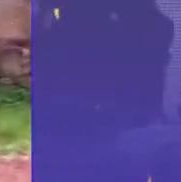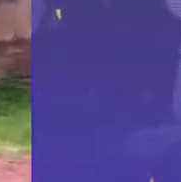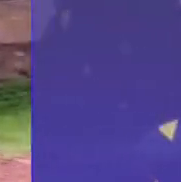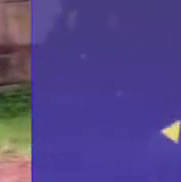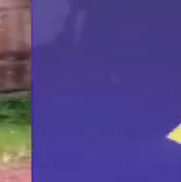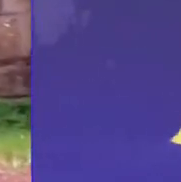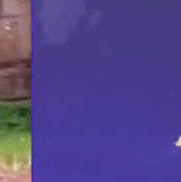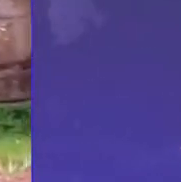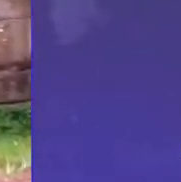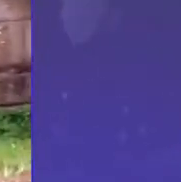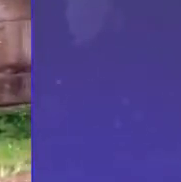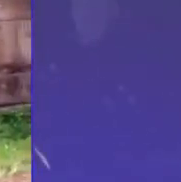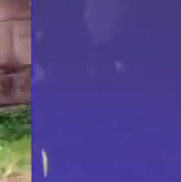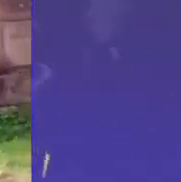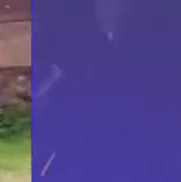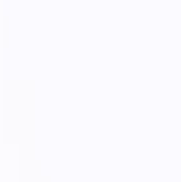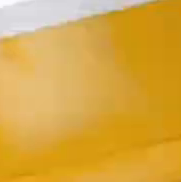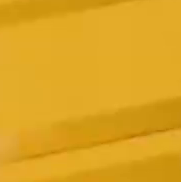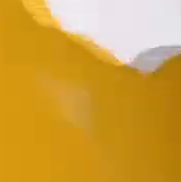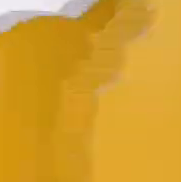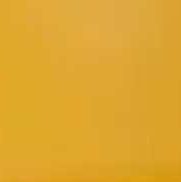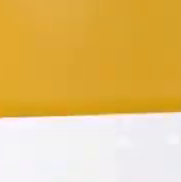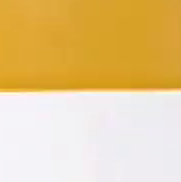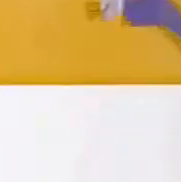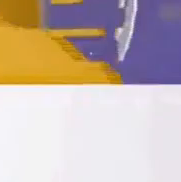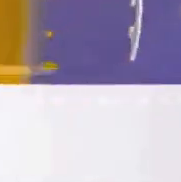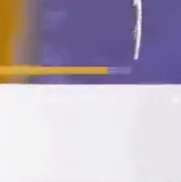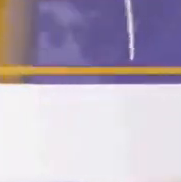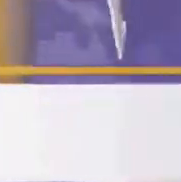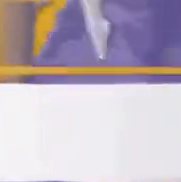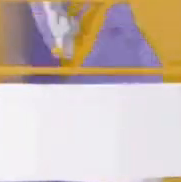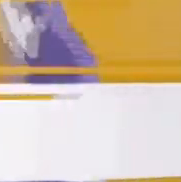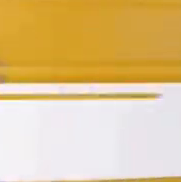in the UFL semi-finals.